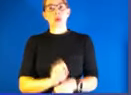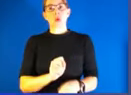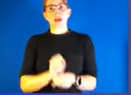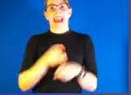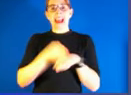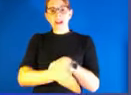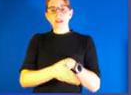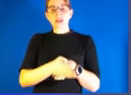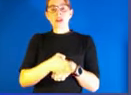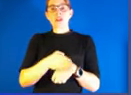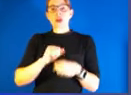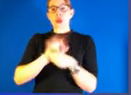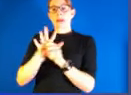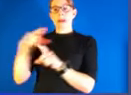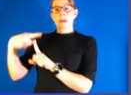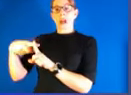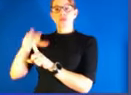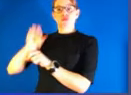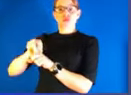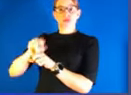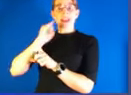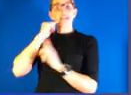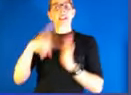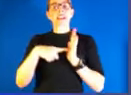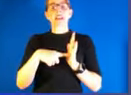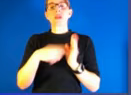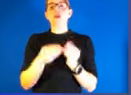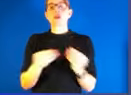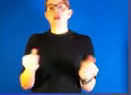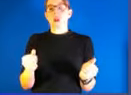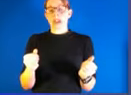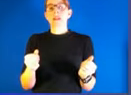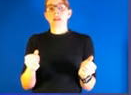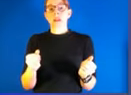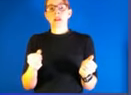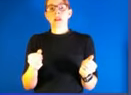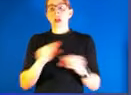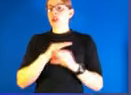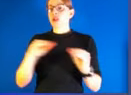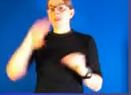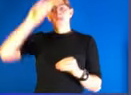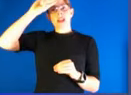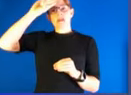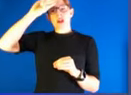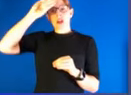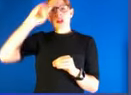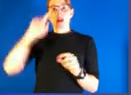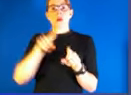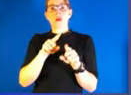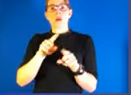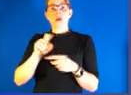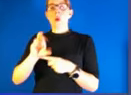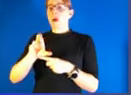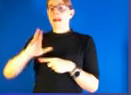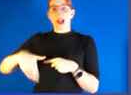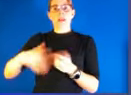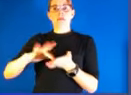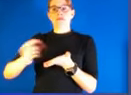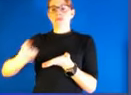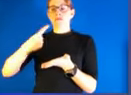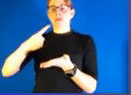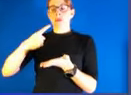COVID positive if their symptoms are resolving and they have no fever or have taken fever reducing substances within